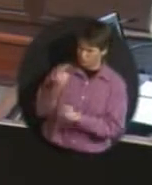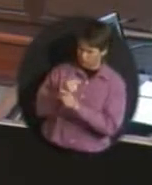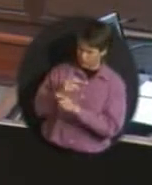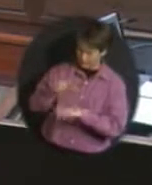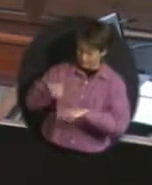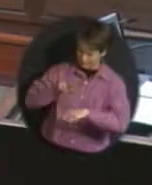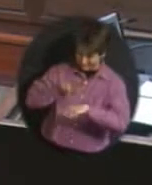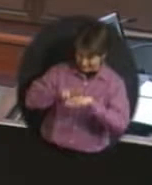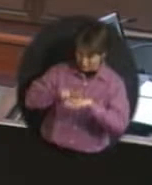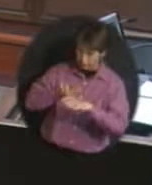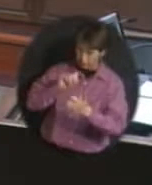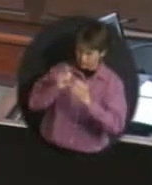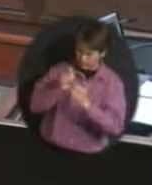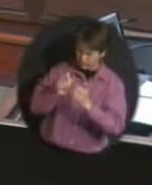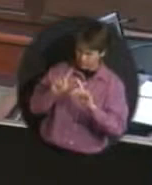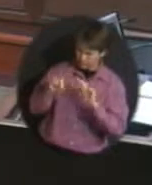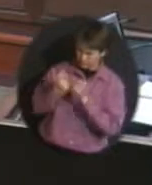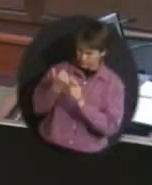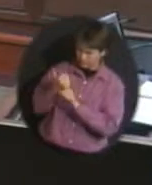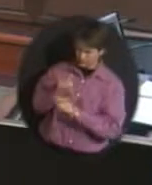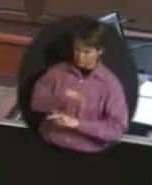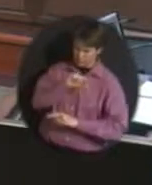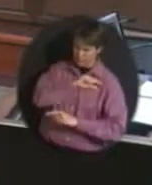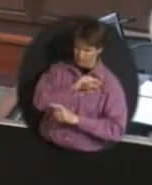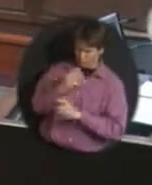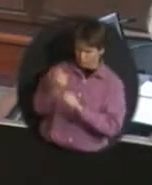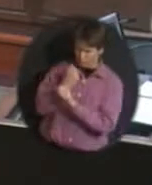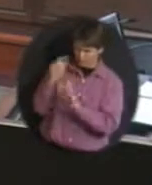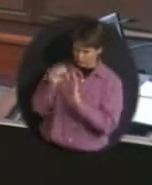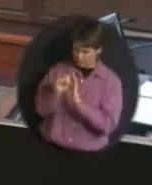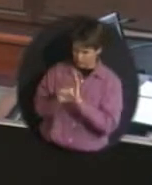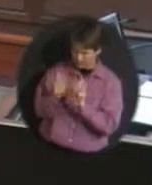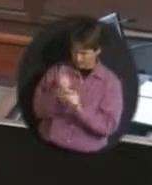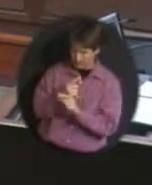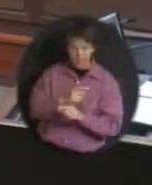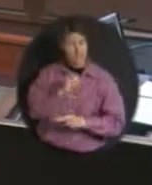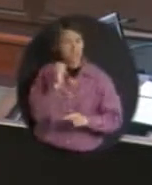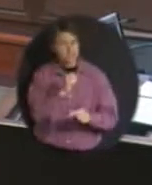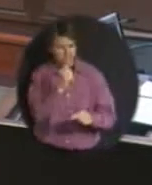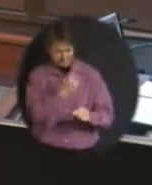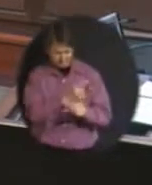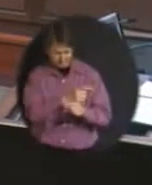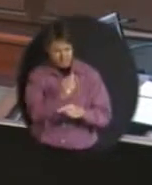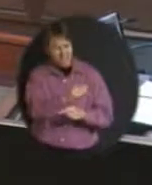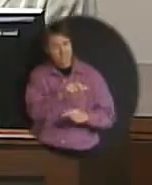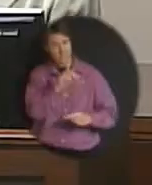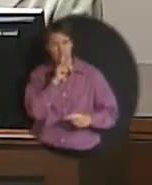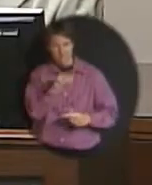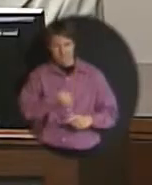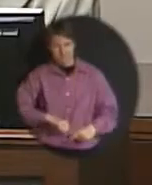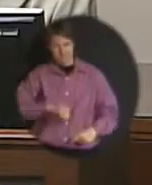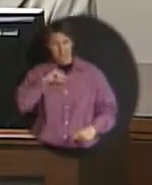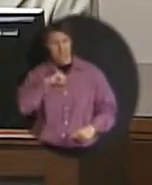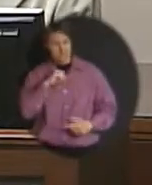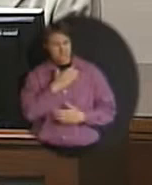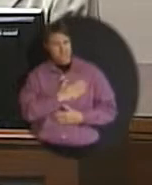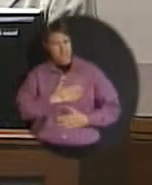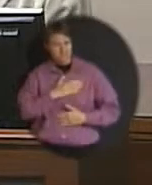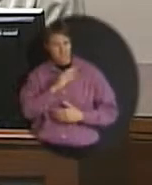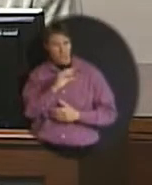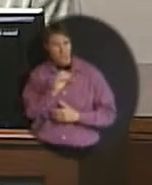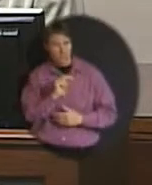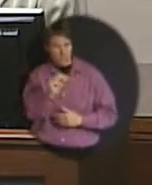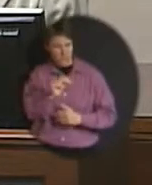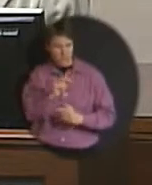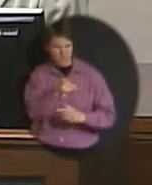that Correct. the team qualified for by winning Correct. state. Is that correct? Correct. Yes, they did. In fact, we were very proud and pleased that Olathe North won